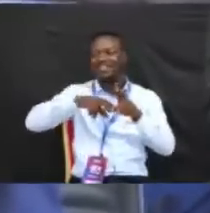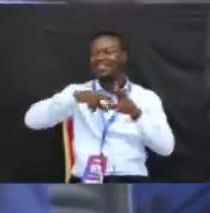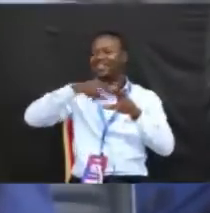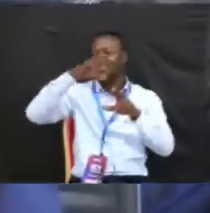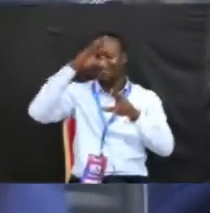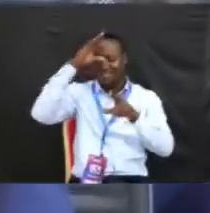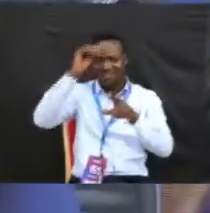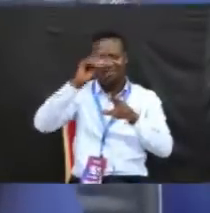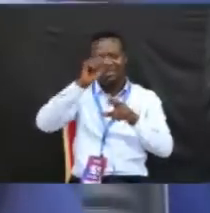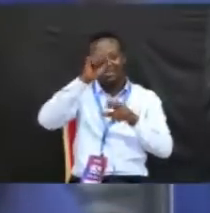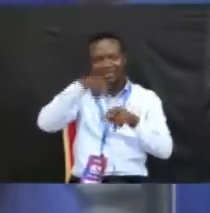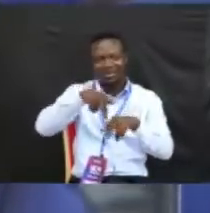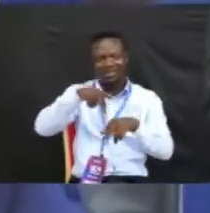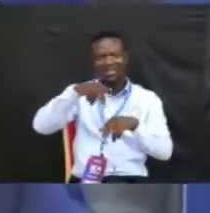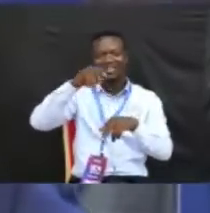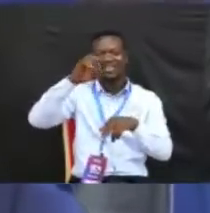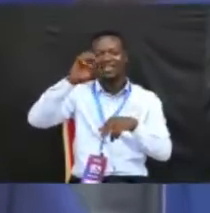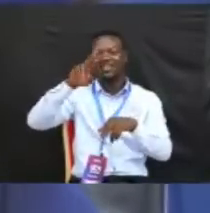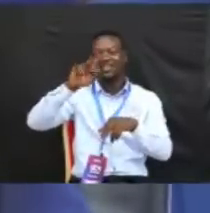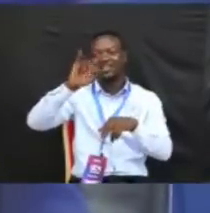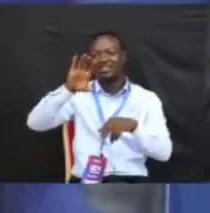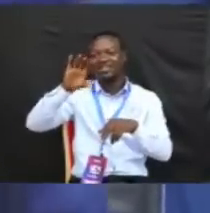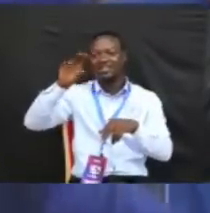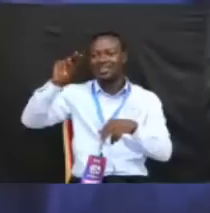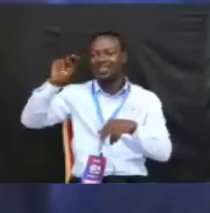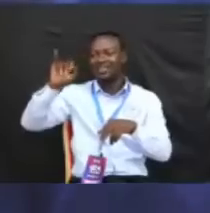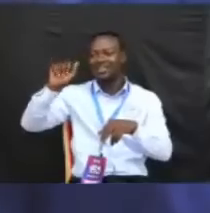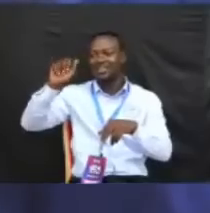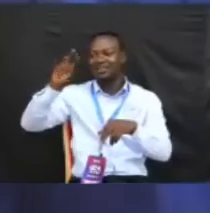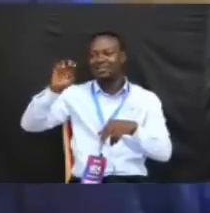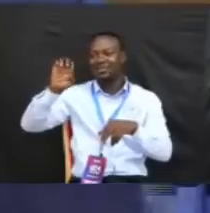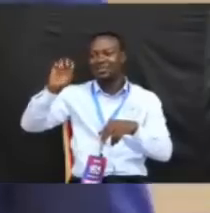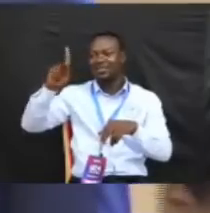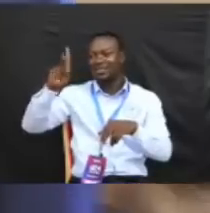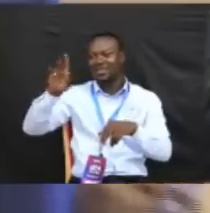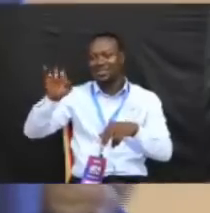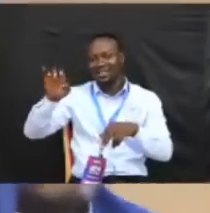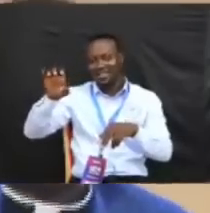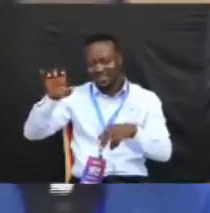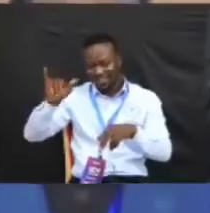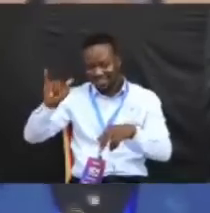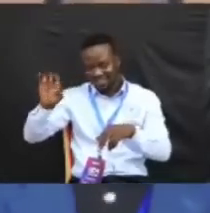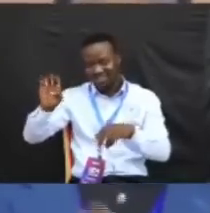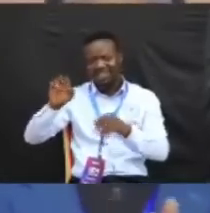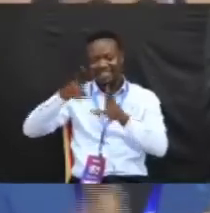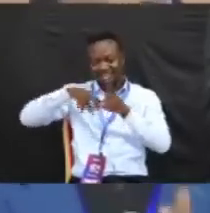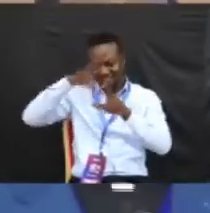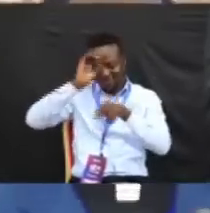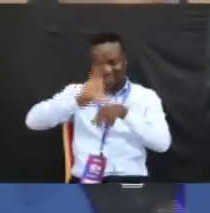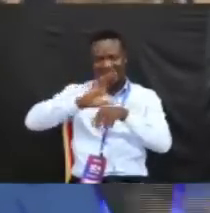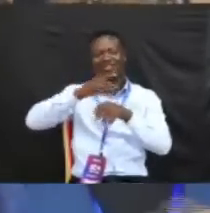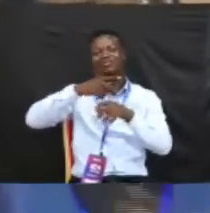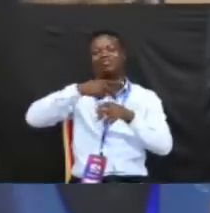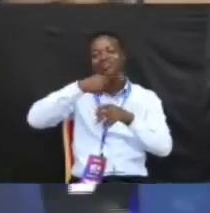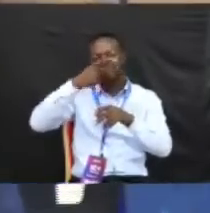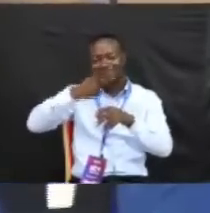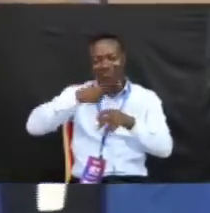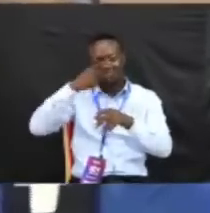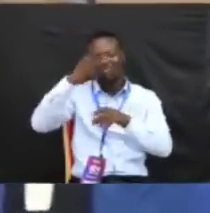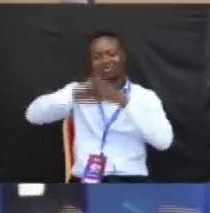leader Apostle Eric Nyamiche the chairman of the church of Pentecost